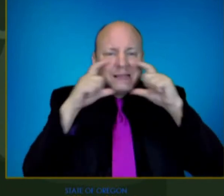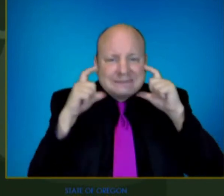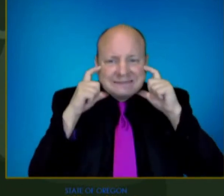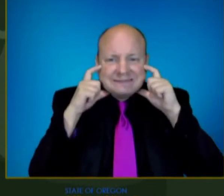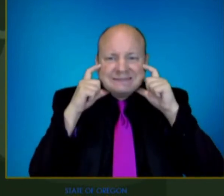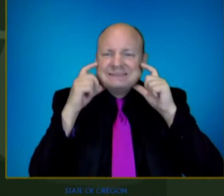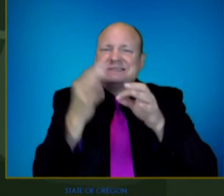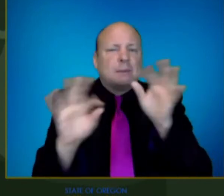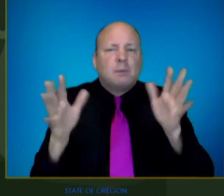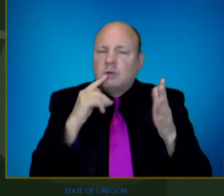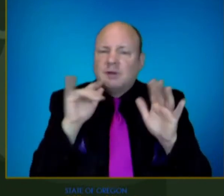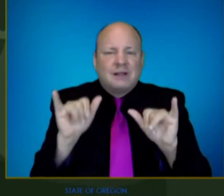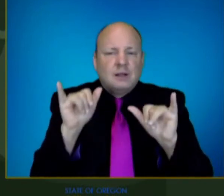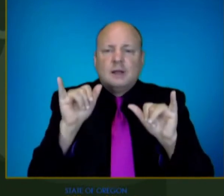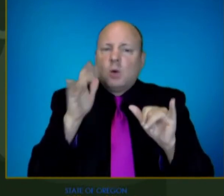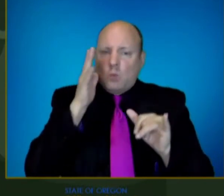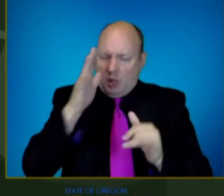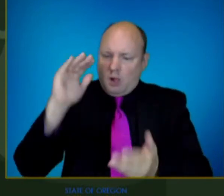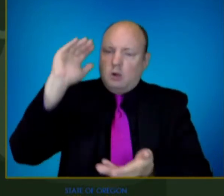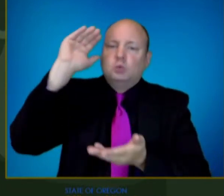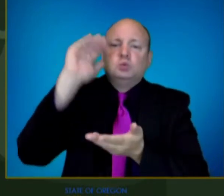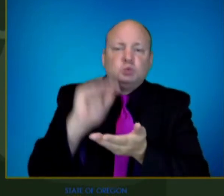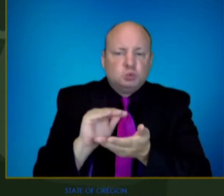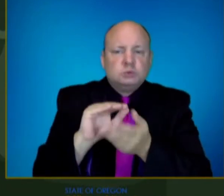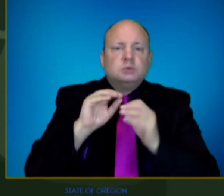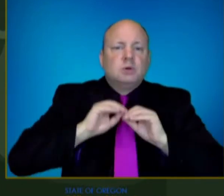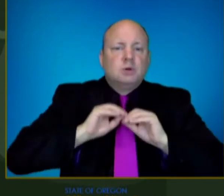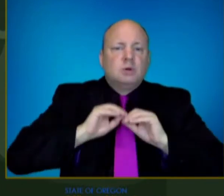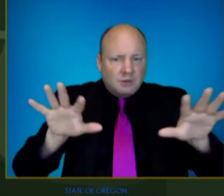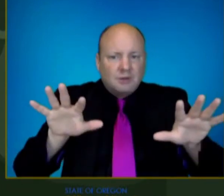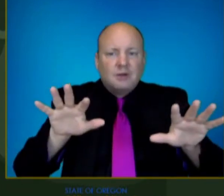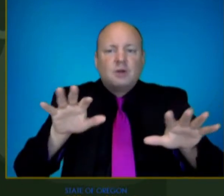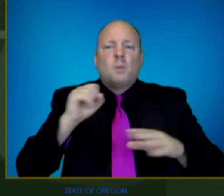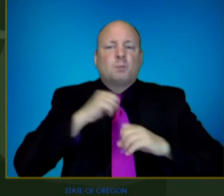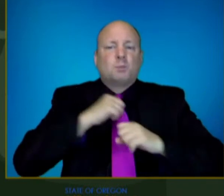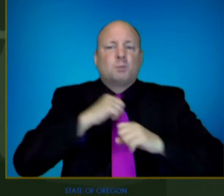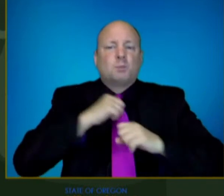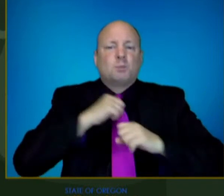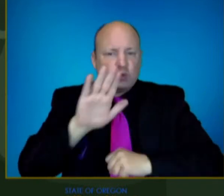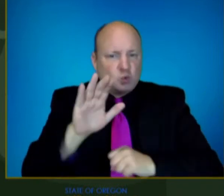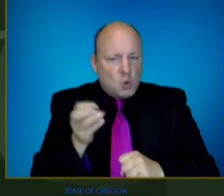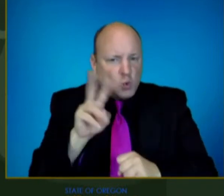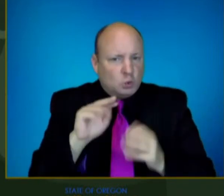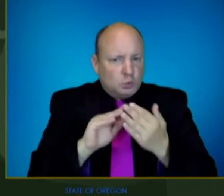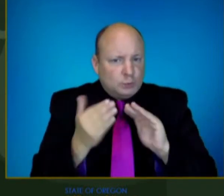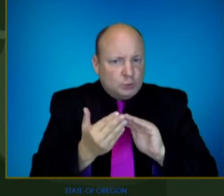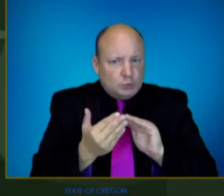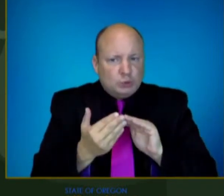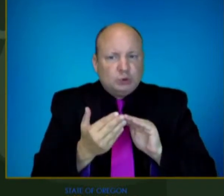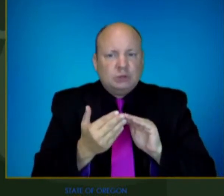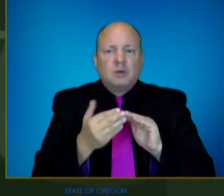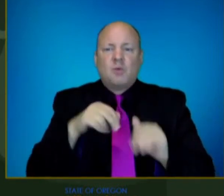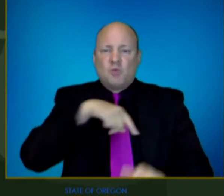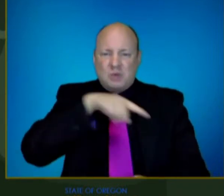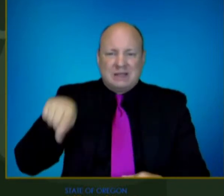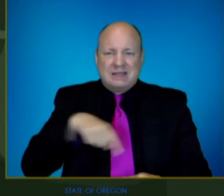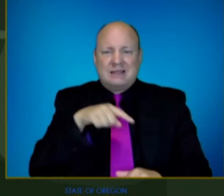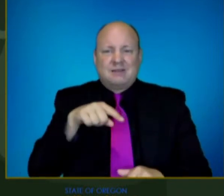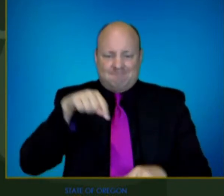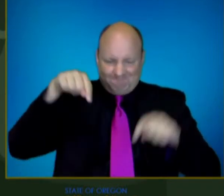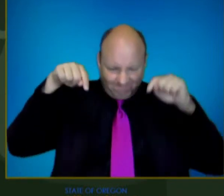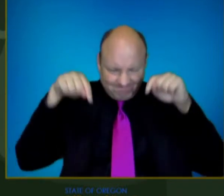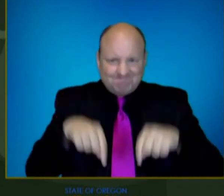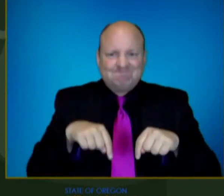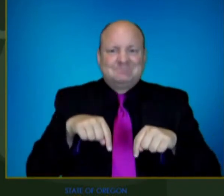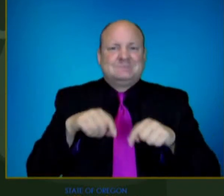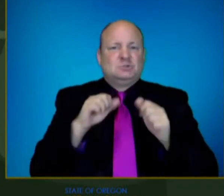virus, to protect their vulnerable community members. We are truly all in this together. And I